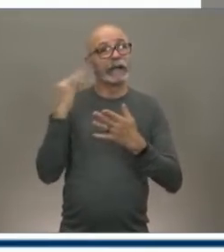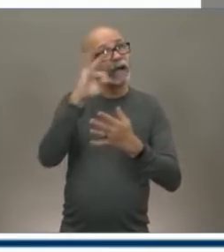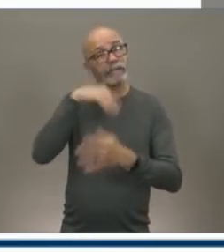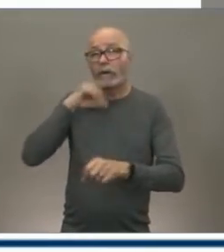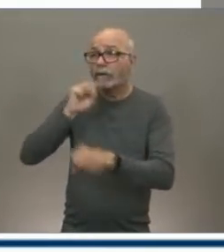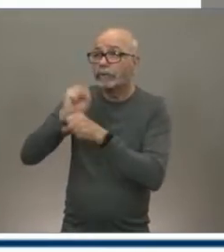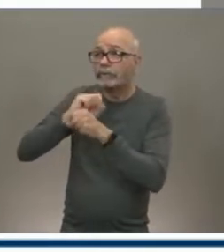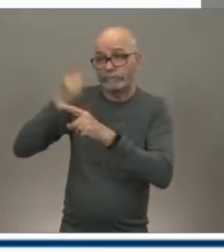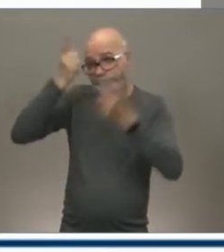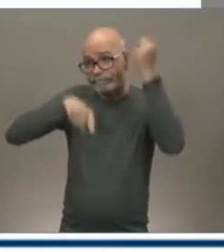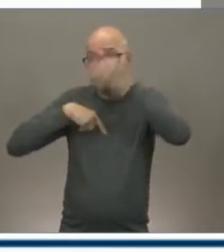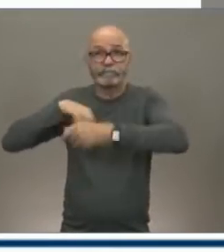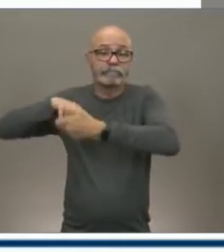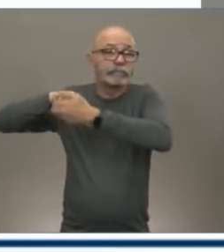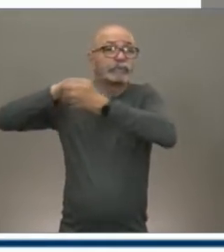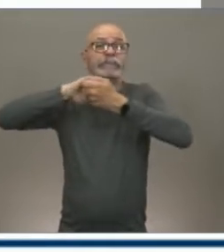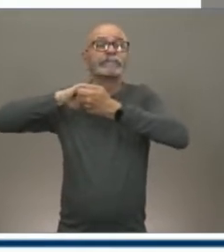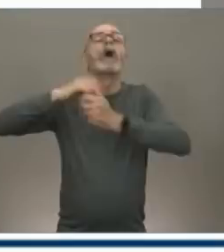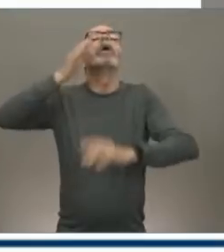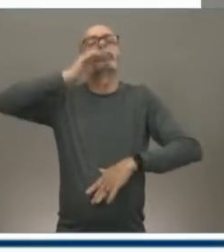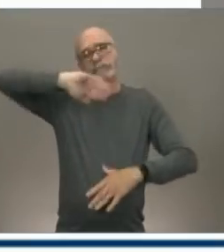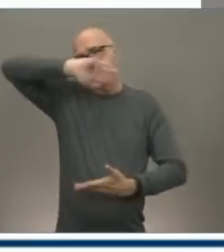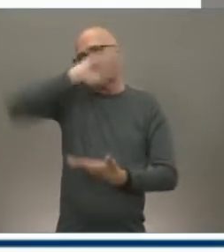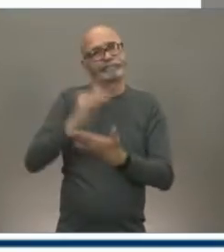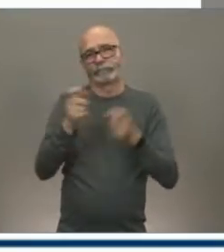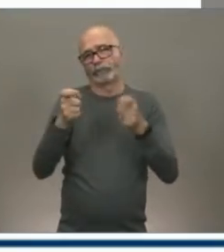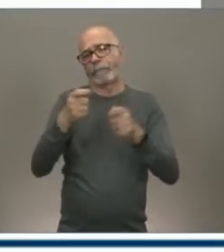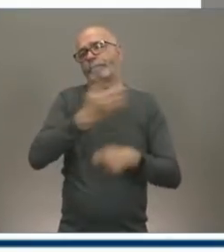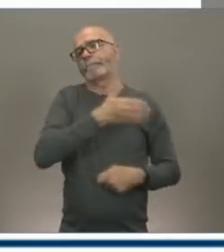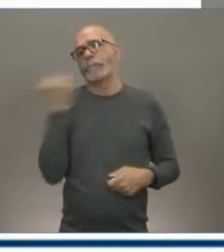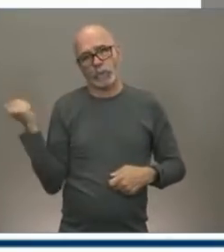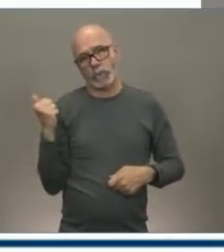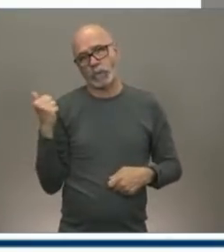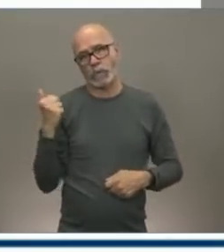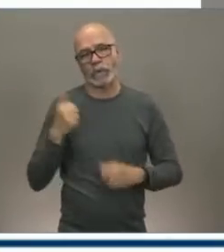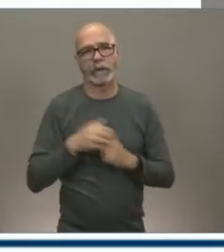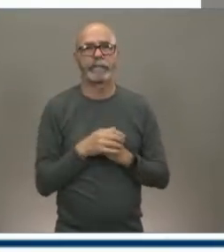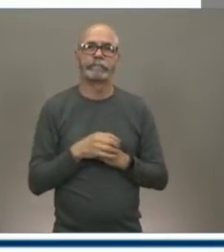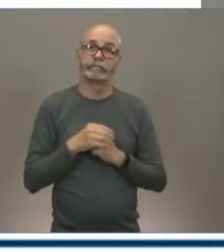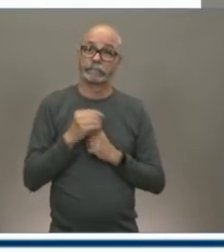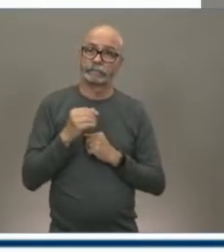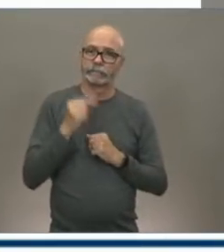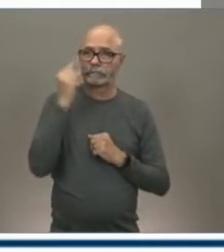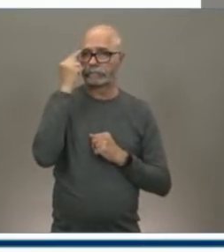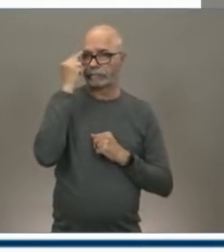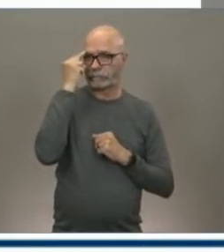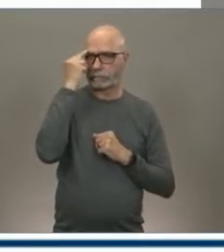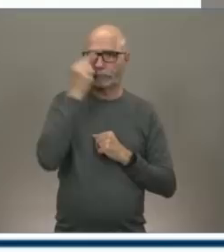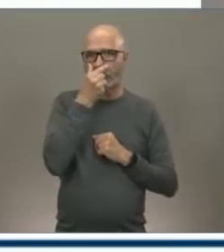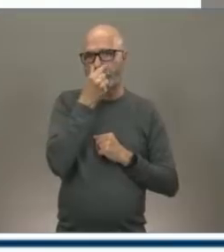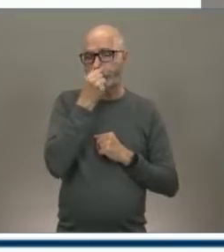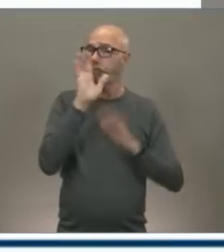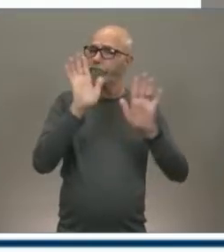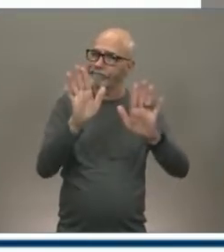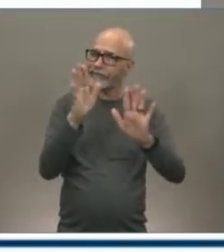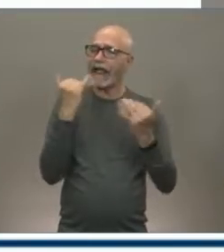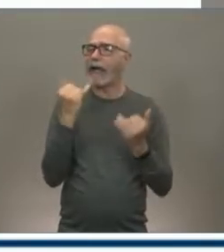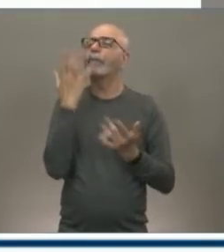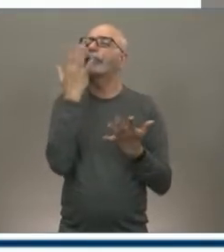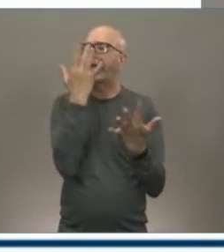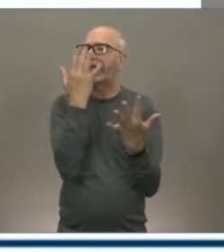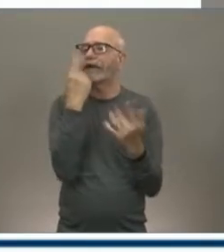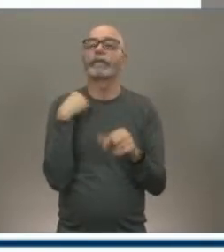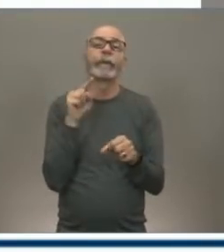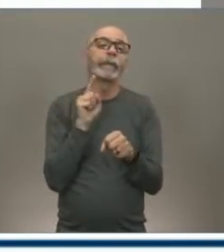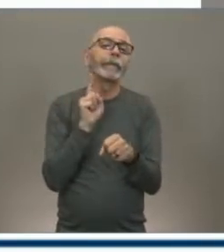of this as quickly as possible. But it does mean that over the next few weeks, things are going to have